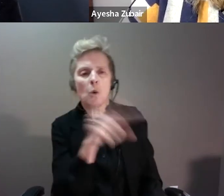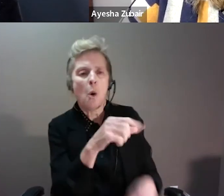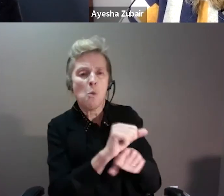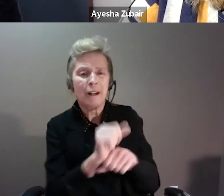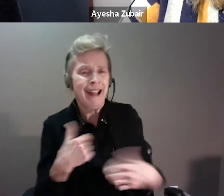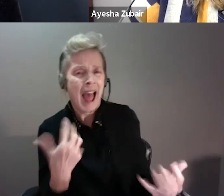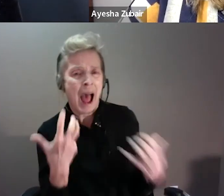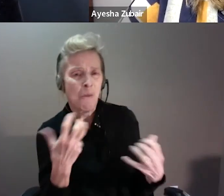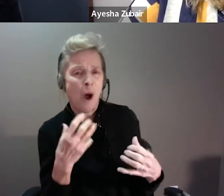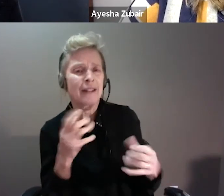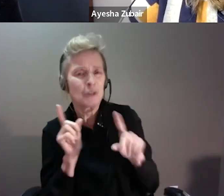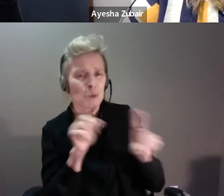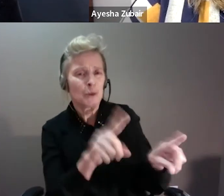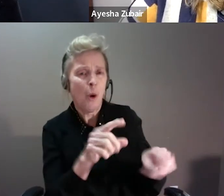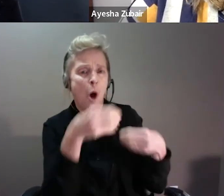want to be in person.